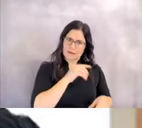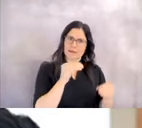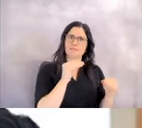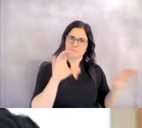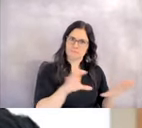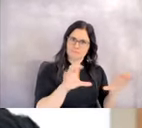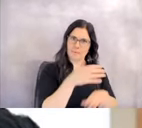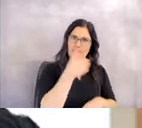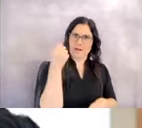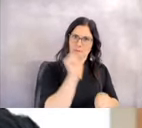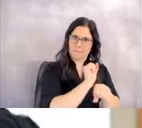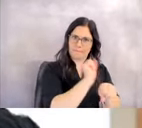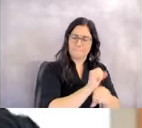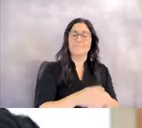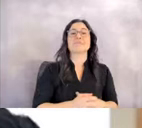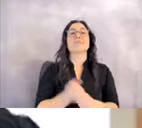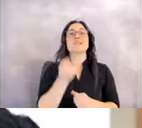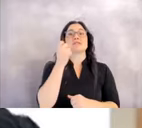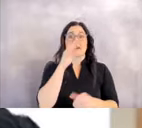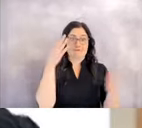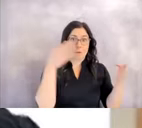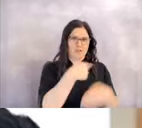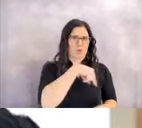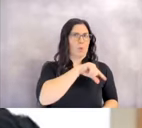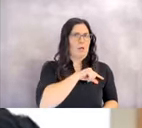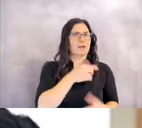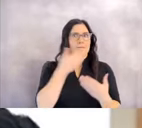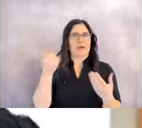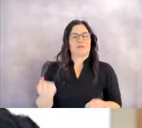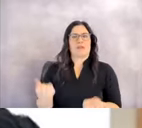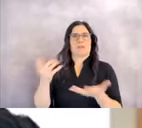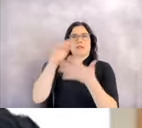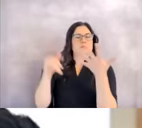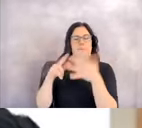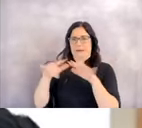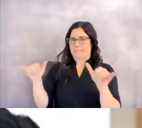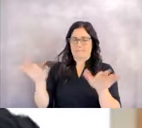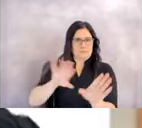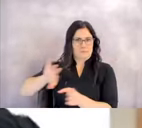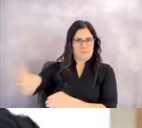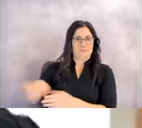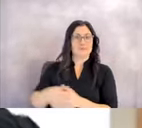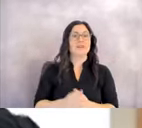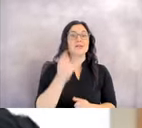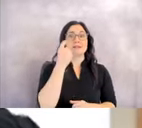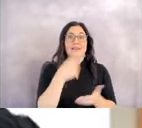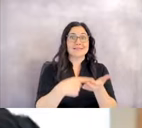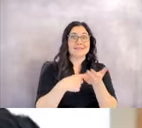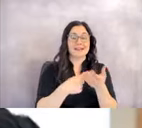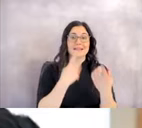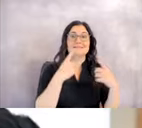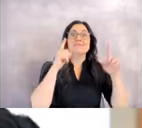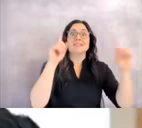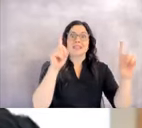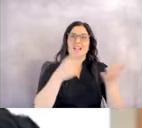right? And focus on the quality. Discuss and celebrate successes with colleagues.